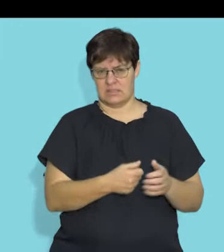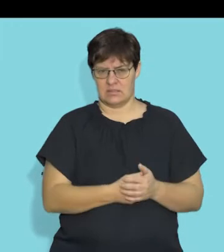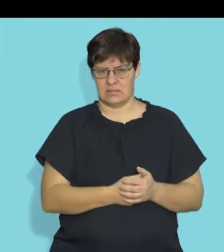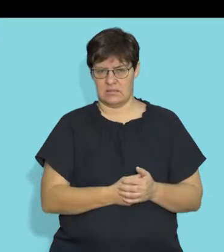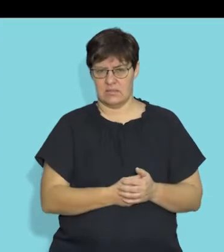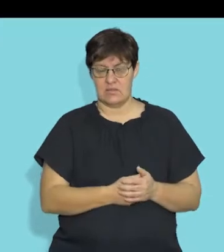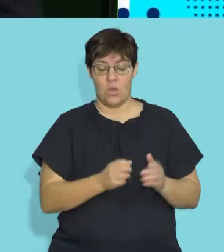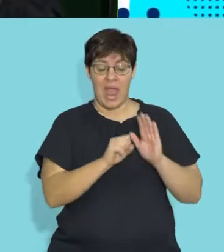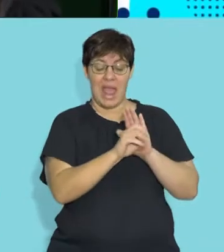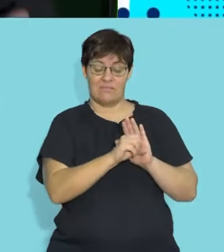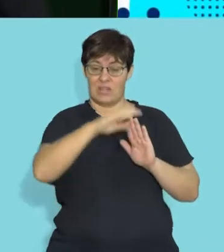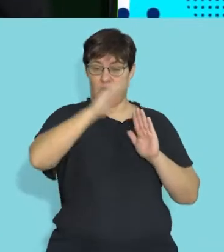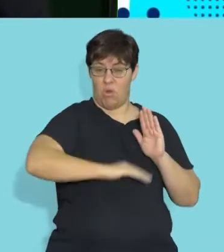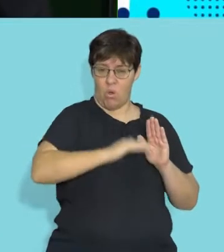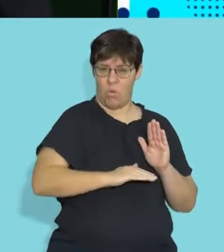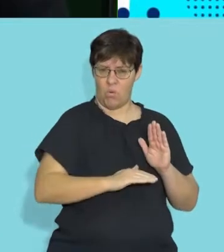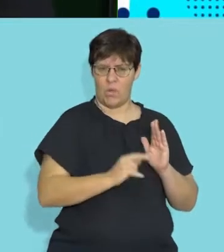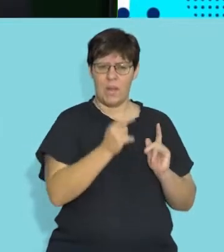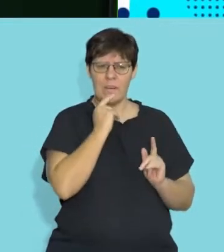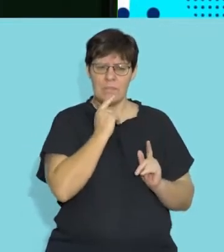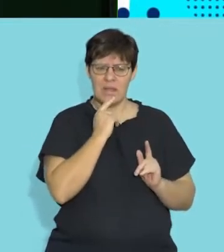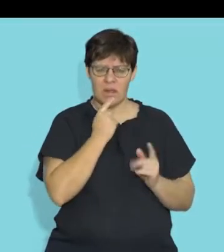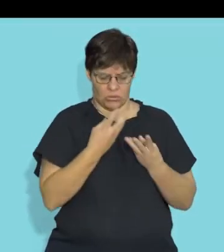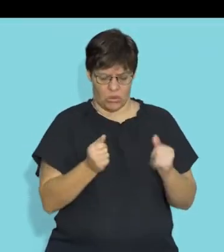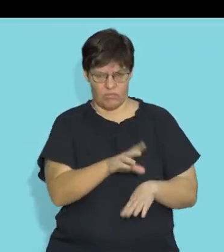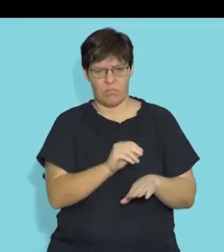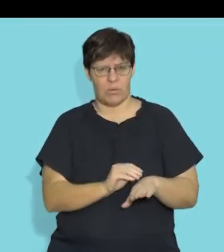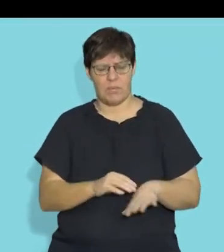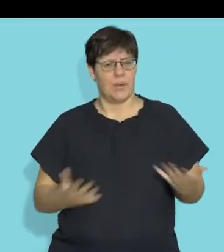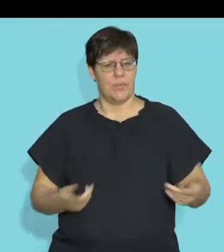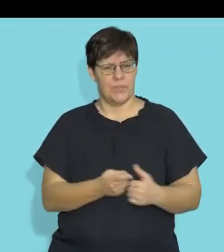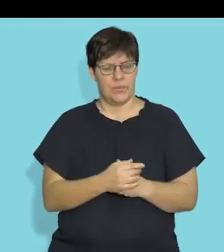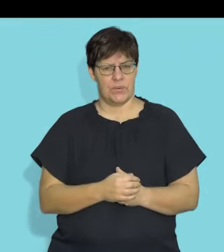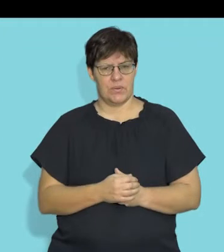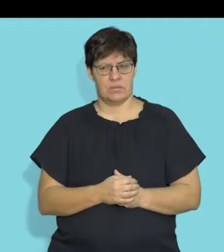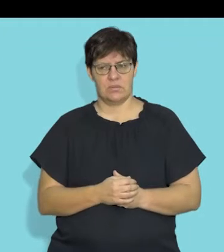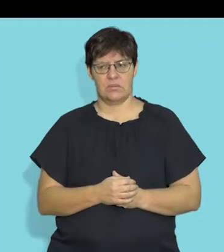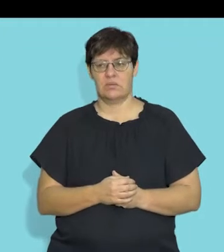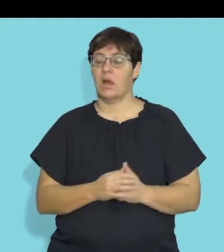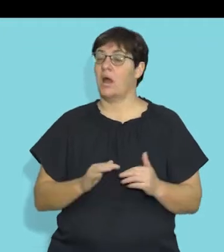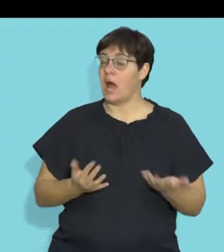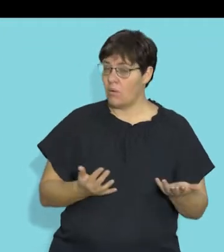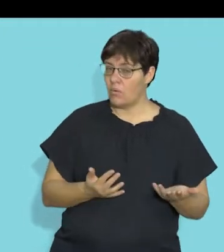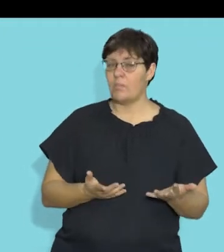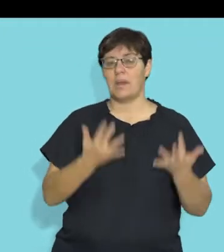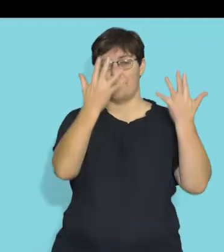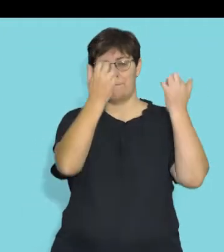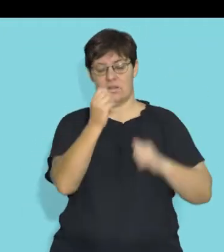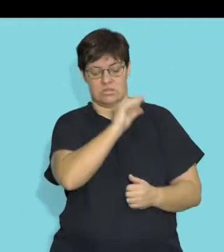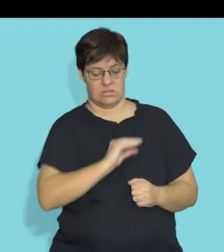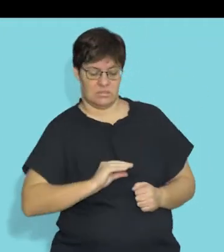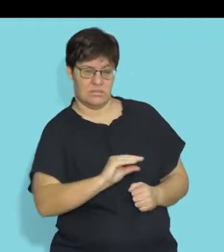low advertising, how do you remedy the situation? Very simple. We will remedy the situation by budgeting more